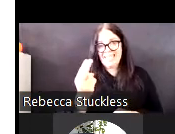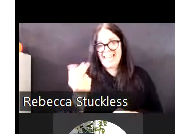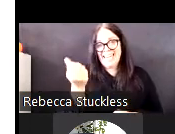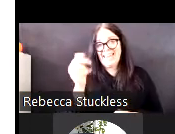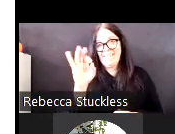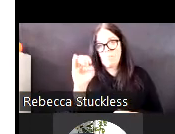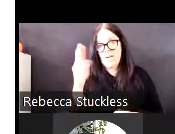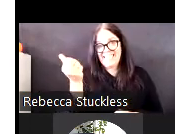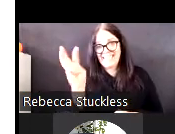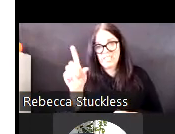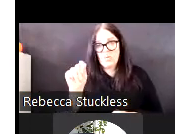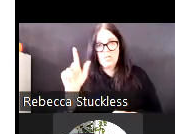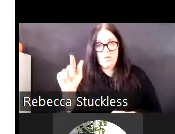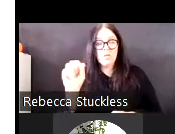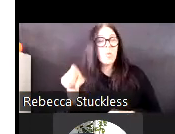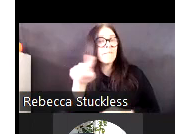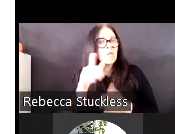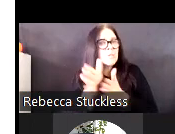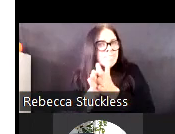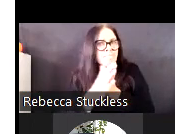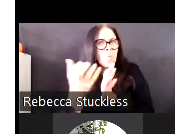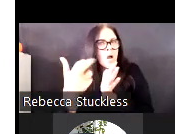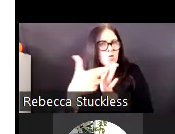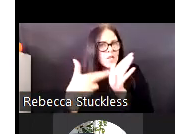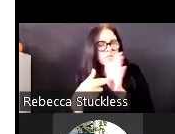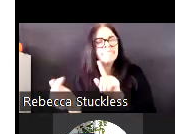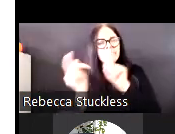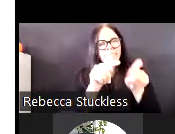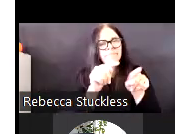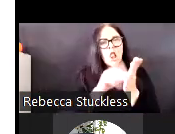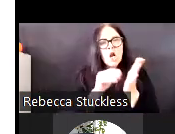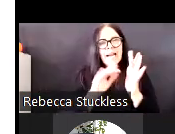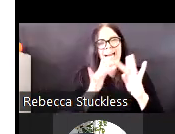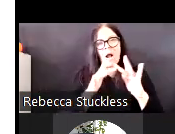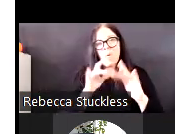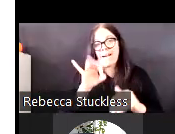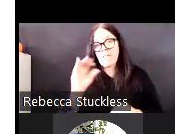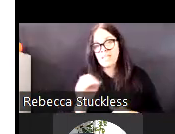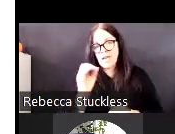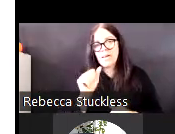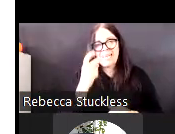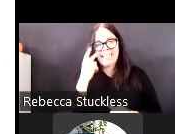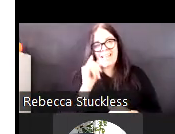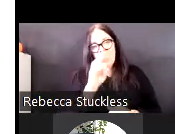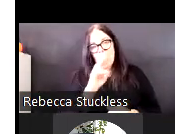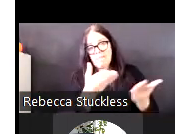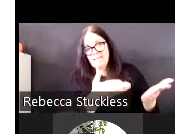and register for these sessions, please do visit the Learning Networks of Ontario website that you can see on your